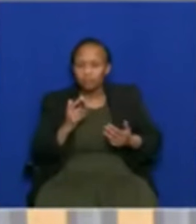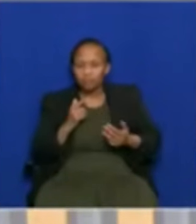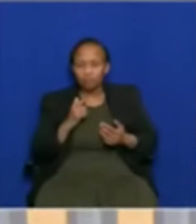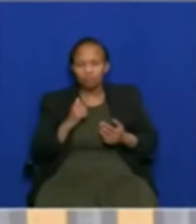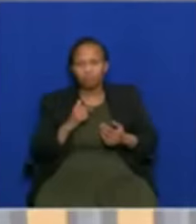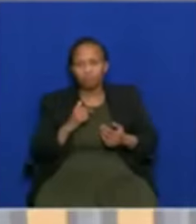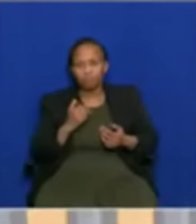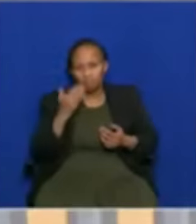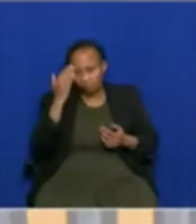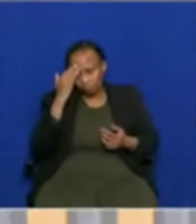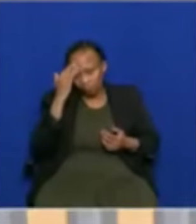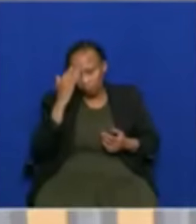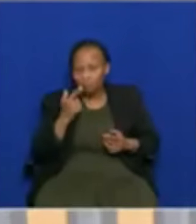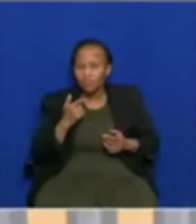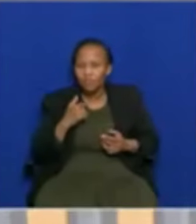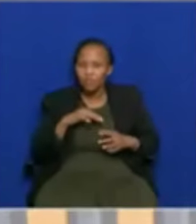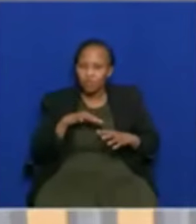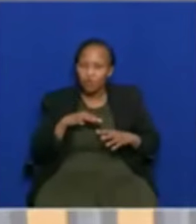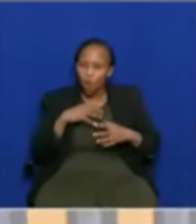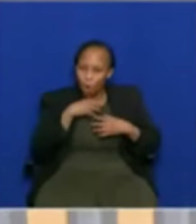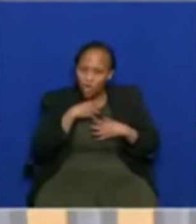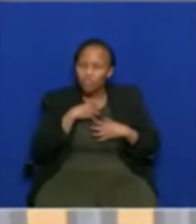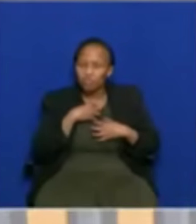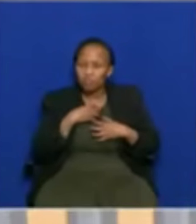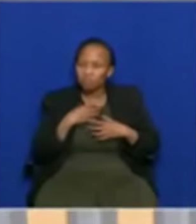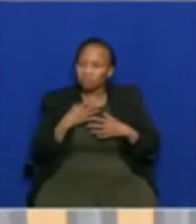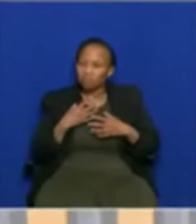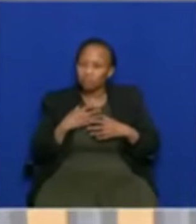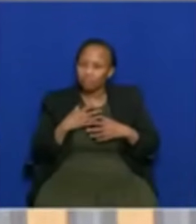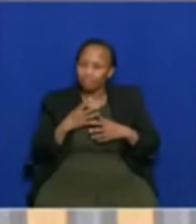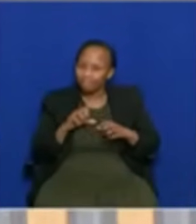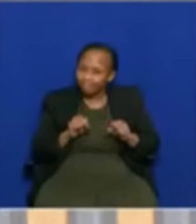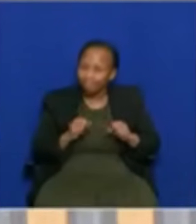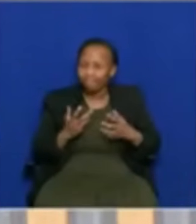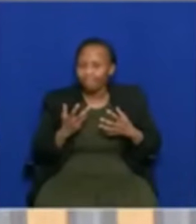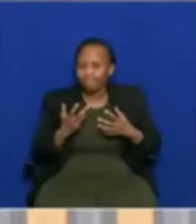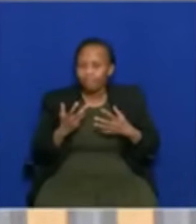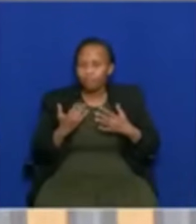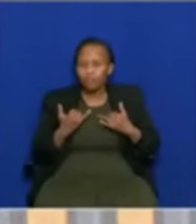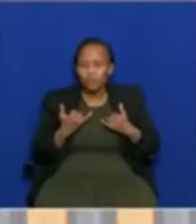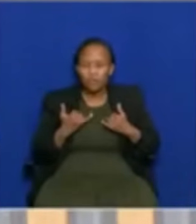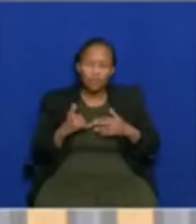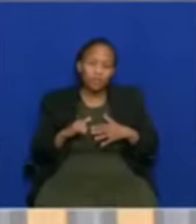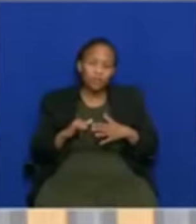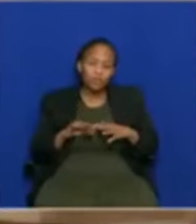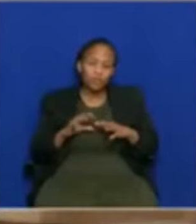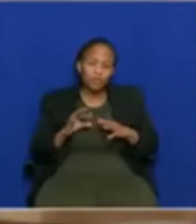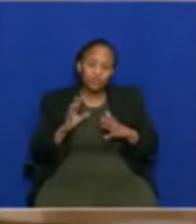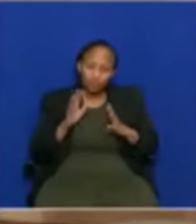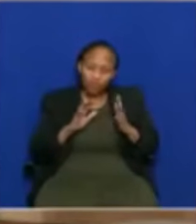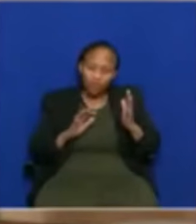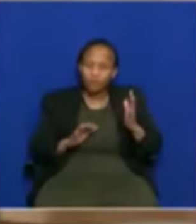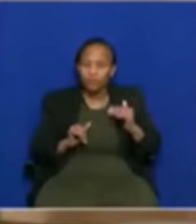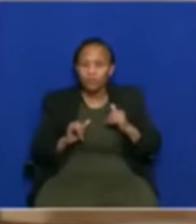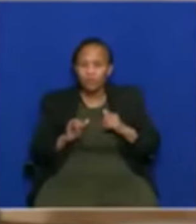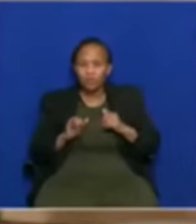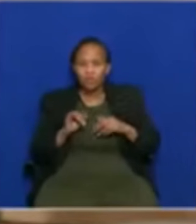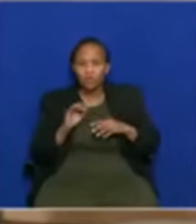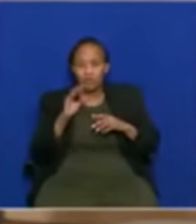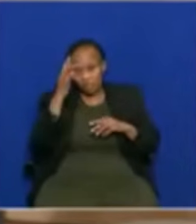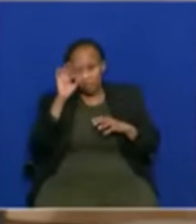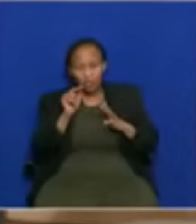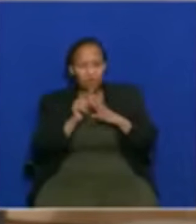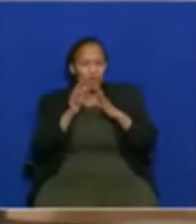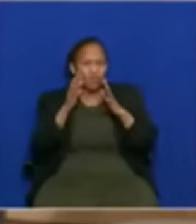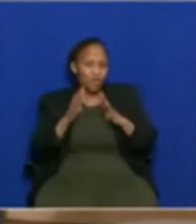ownership. So that it is drafted by a prosecutor doesn't excuse you whatsoever.